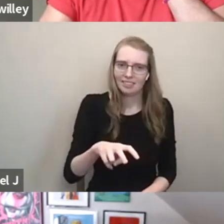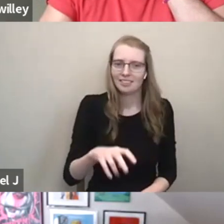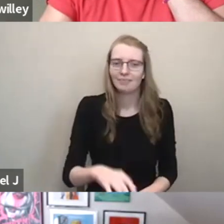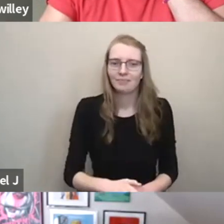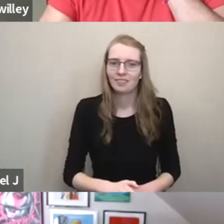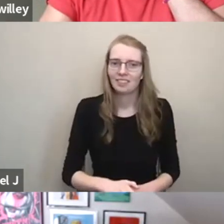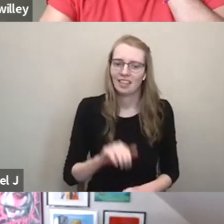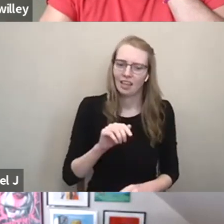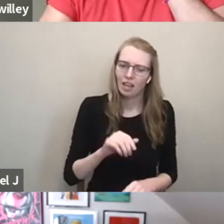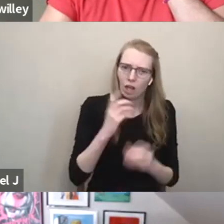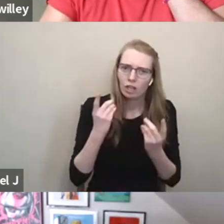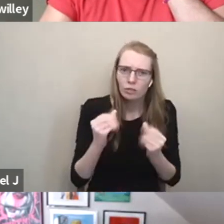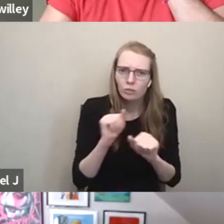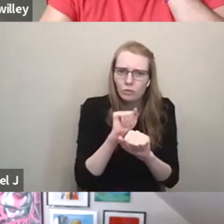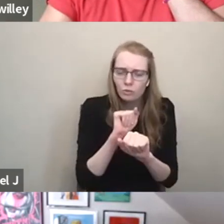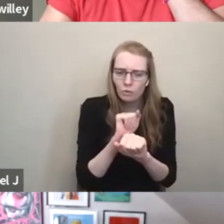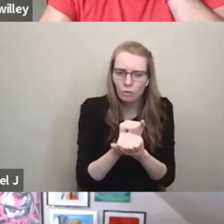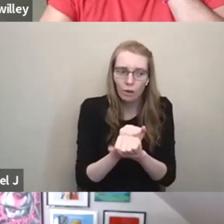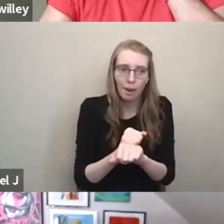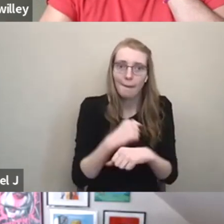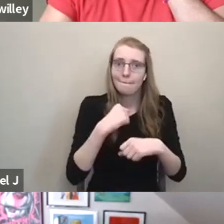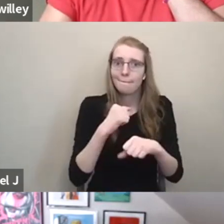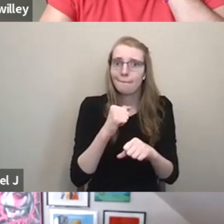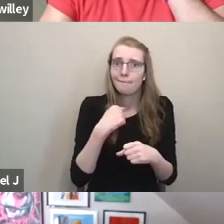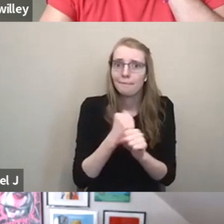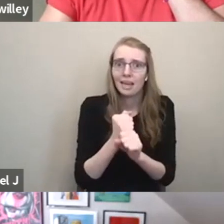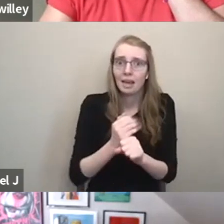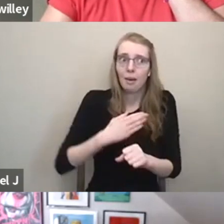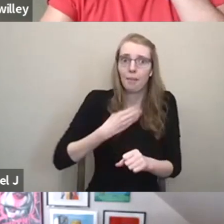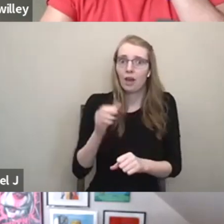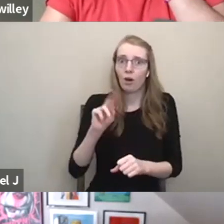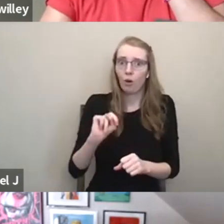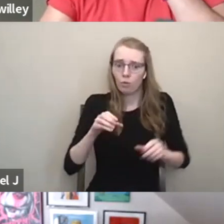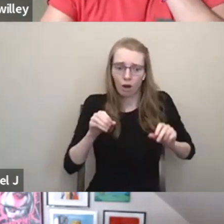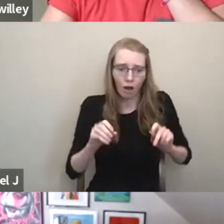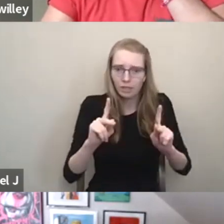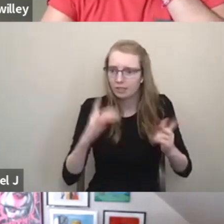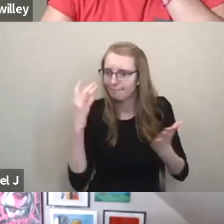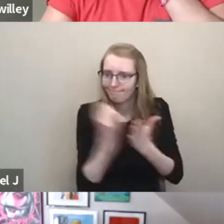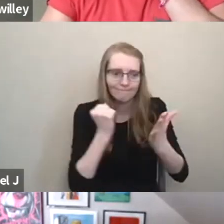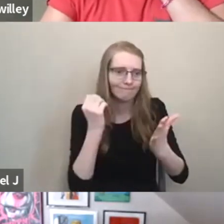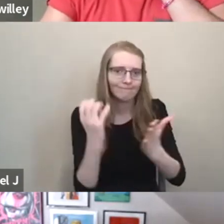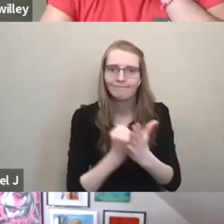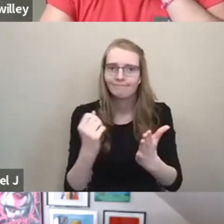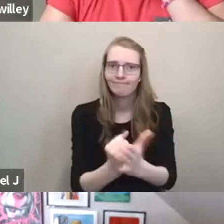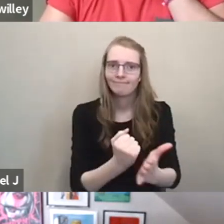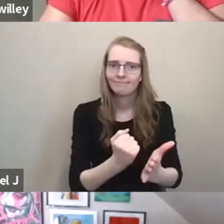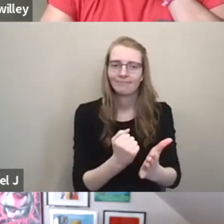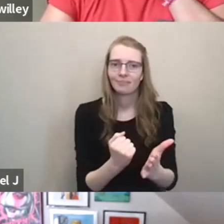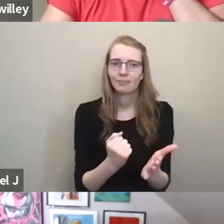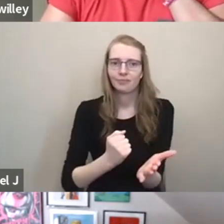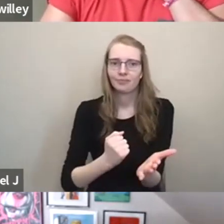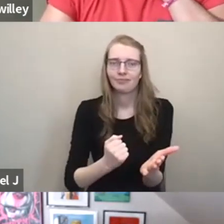work to create my own opportunities. That comes with a lot of,